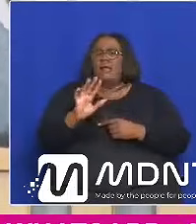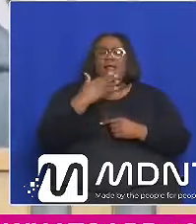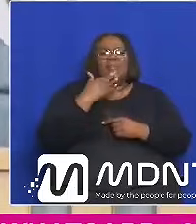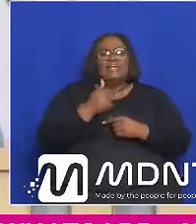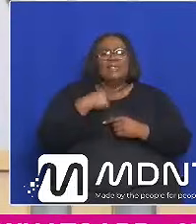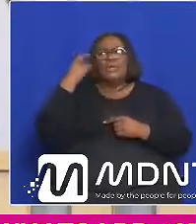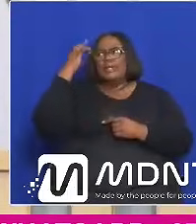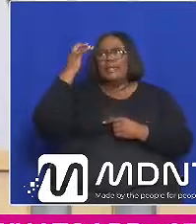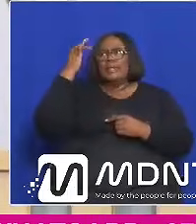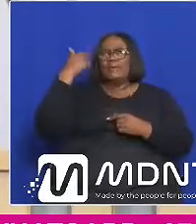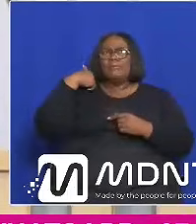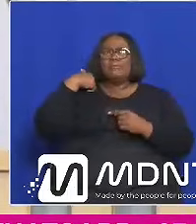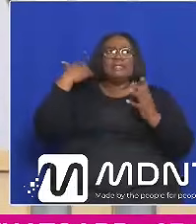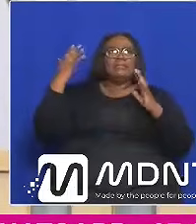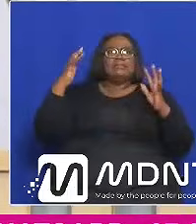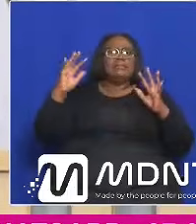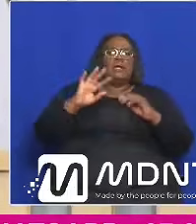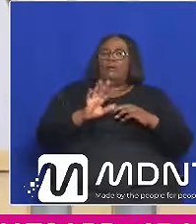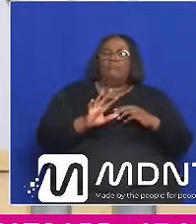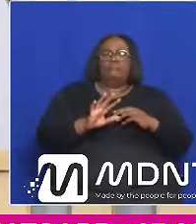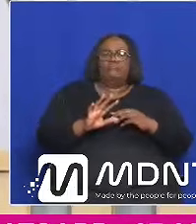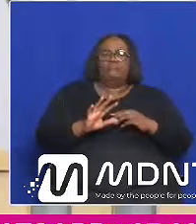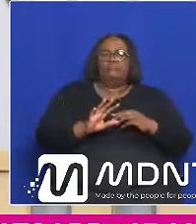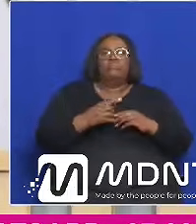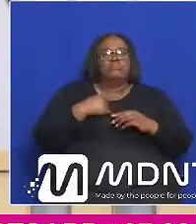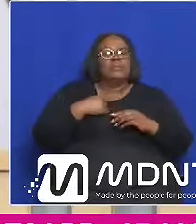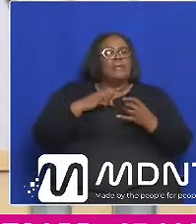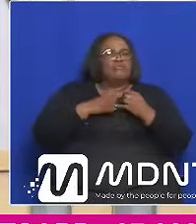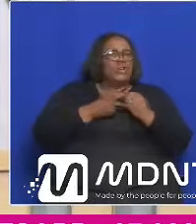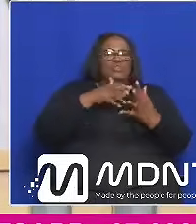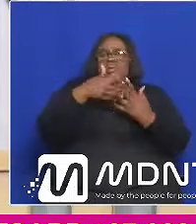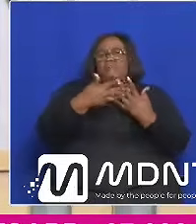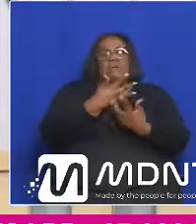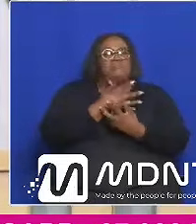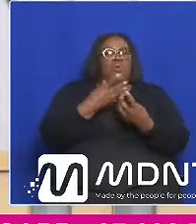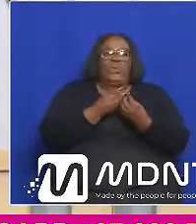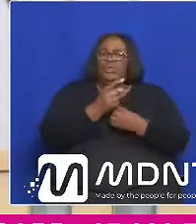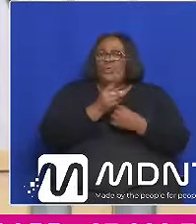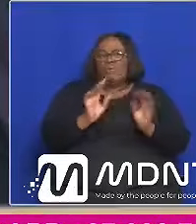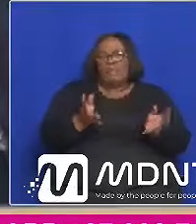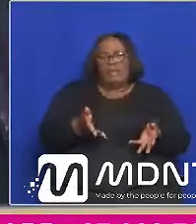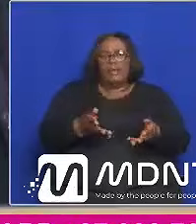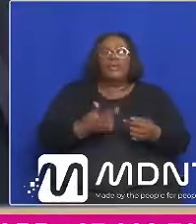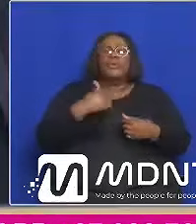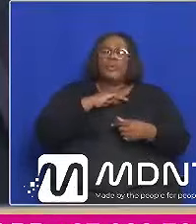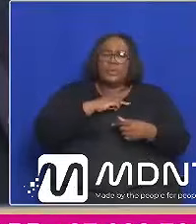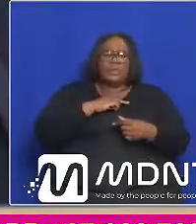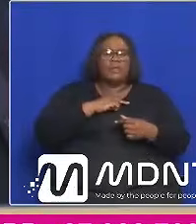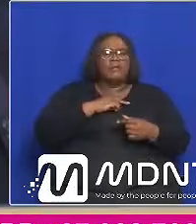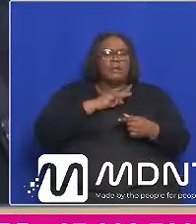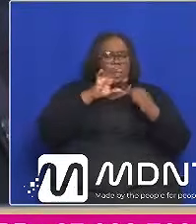this. I'm being as transparent with you as possible, that we have looked at